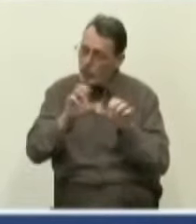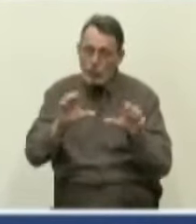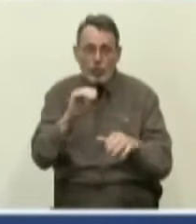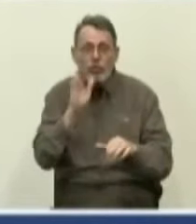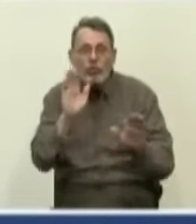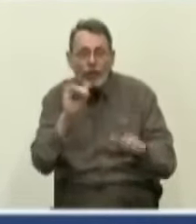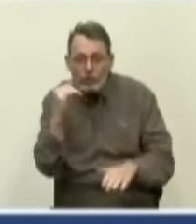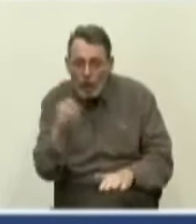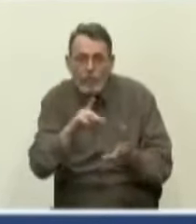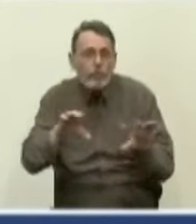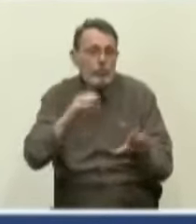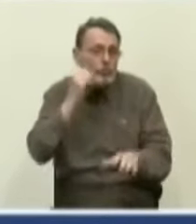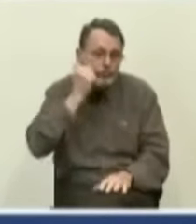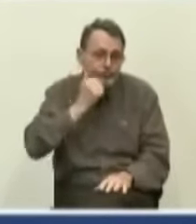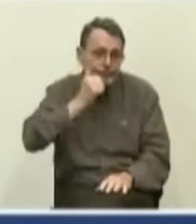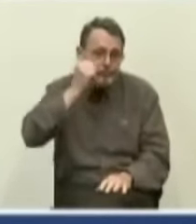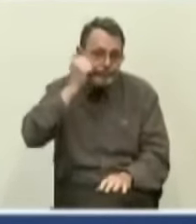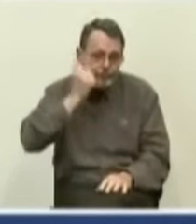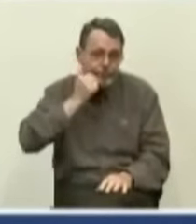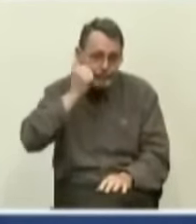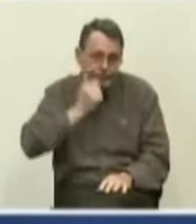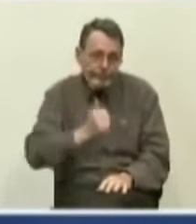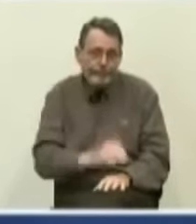you do day in and day out.